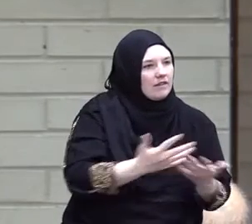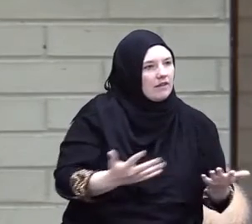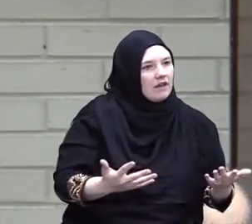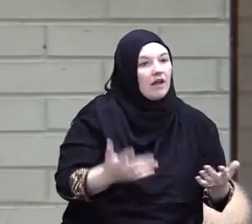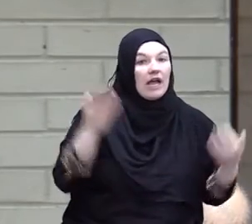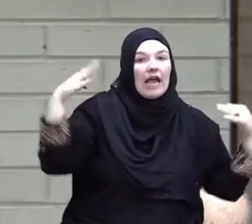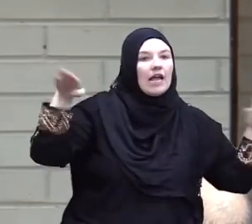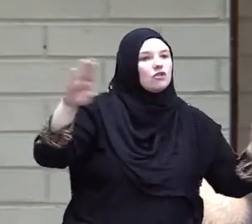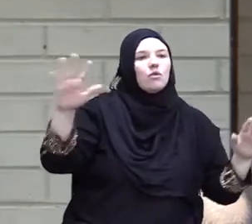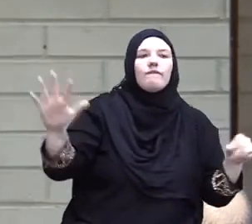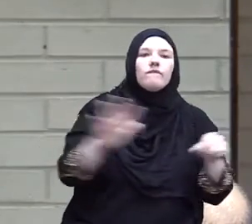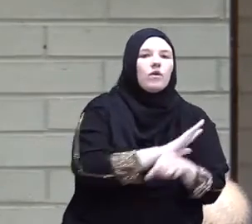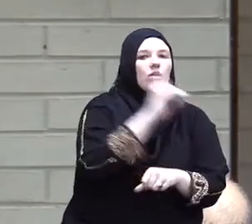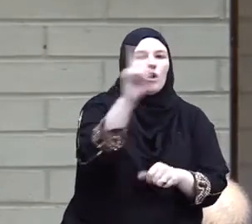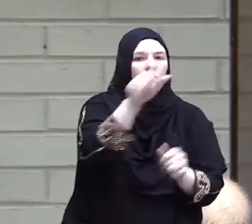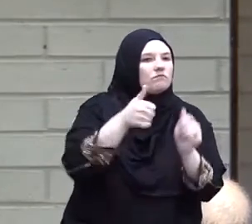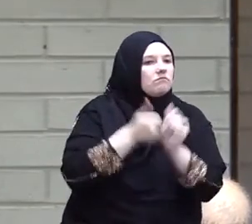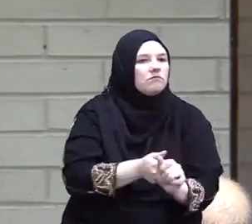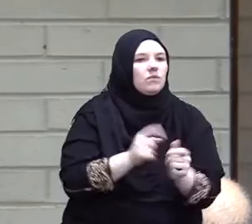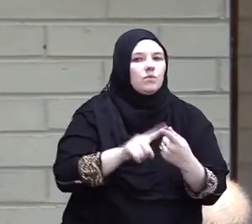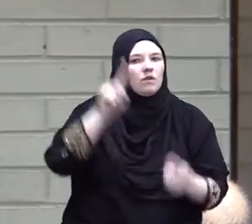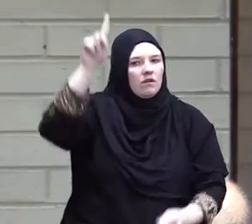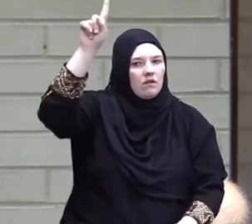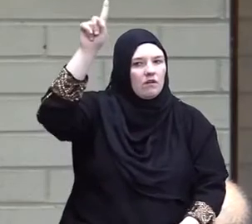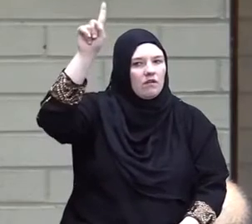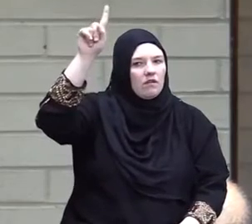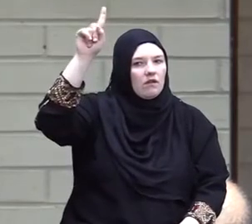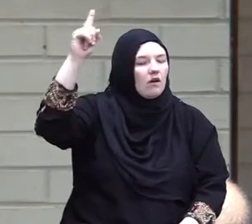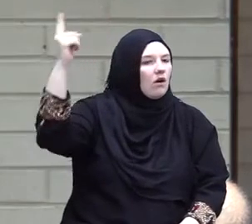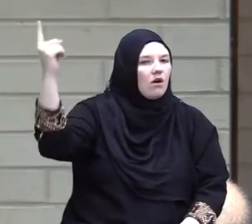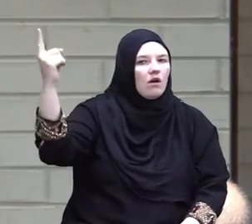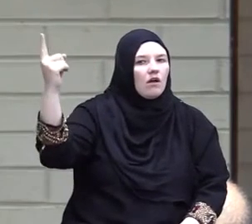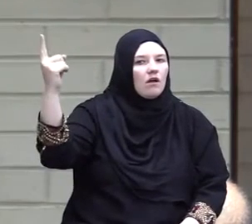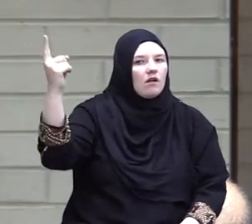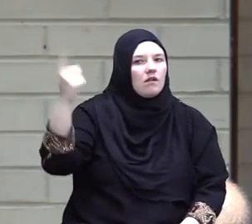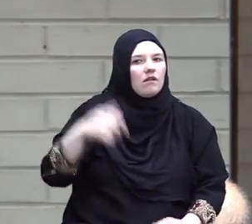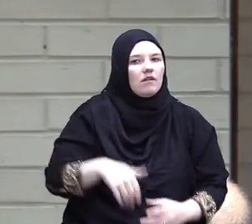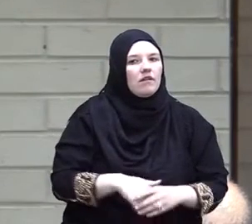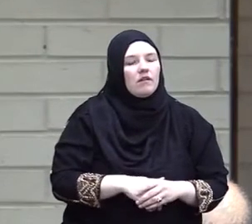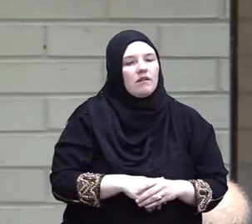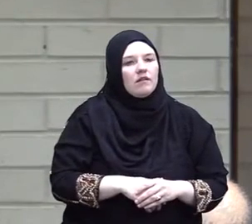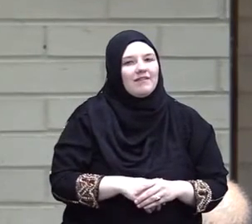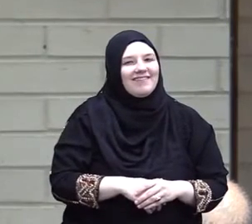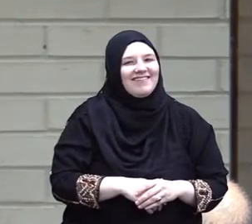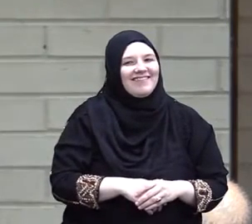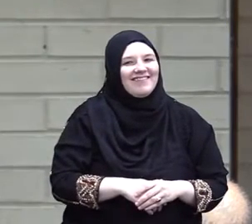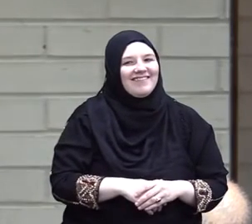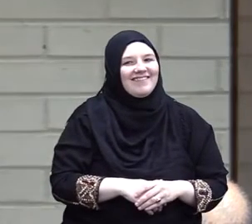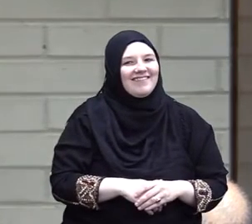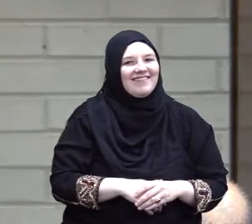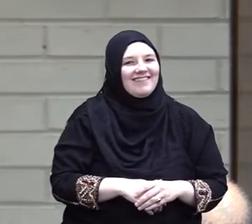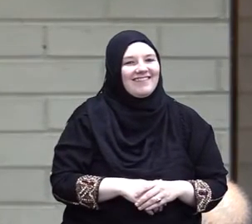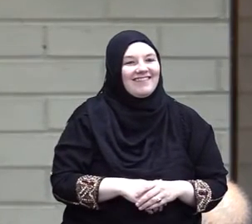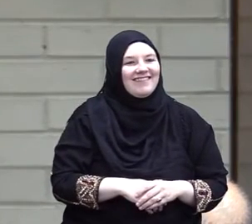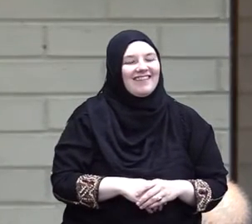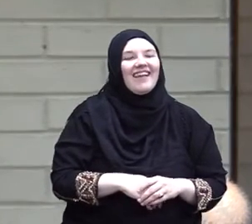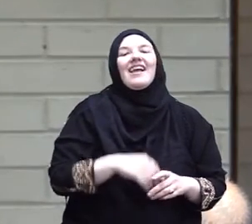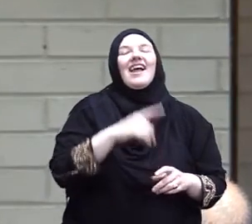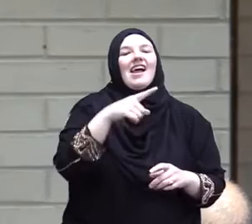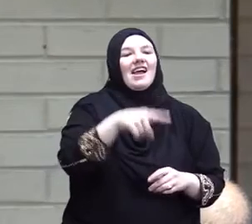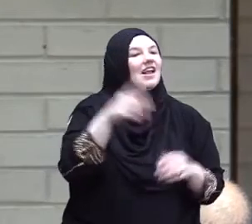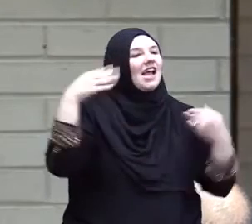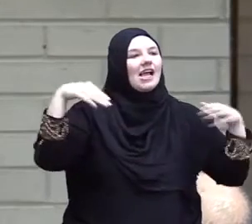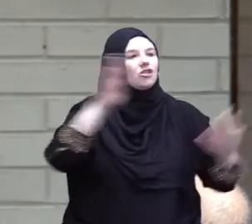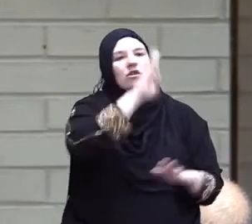constant submission to Allah. So you are not they are not going to question or object to what Allah